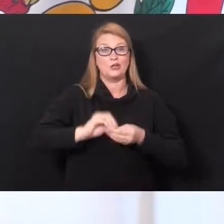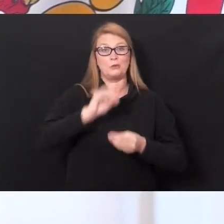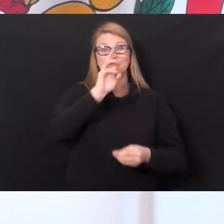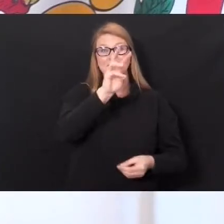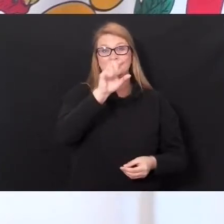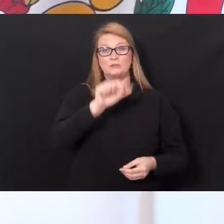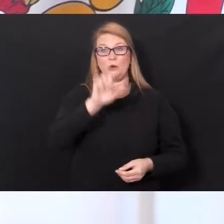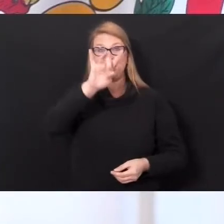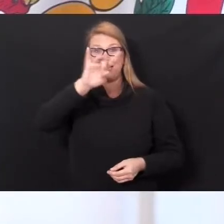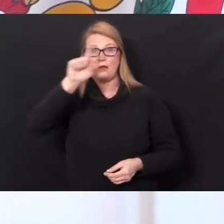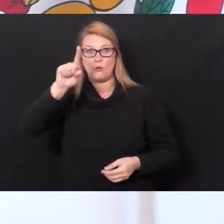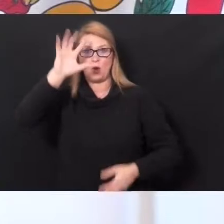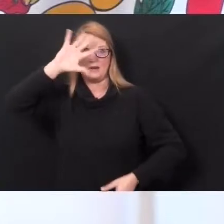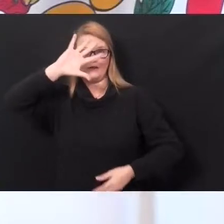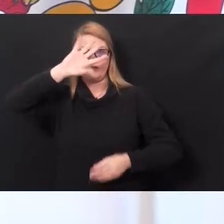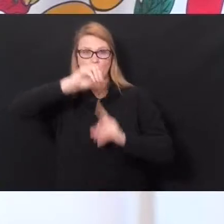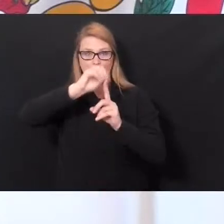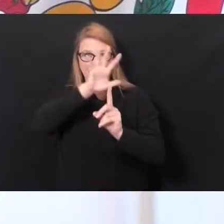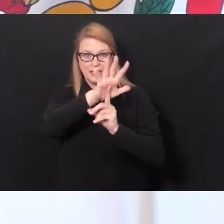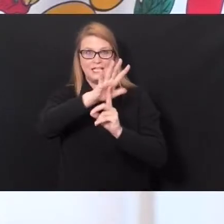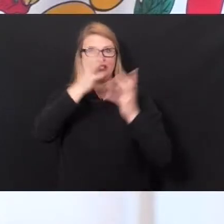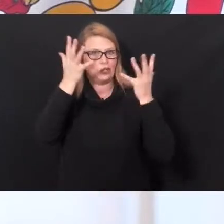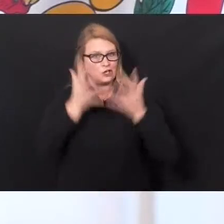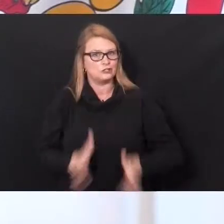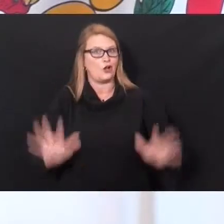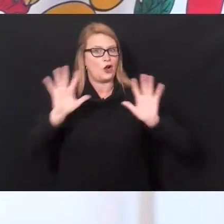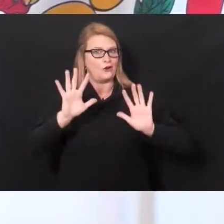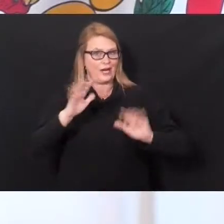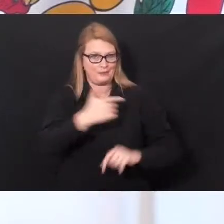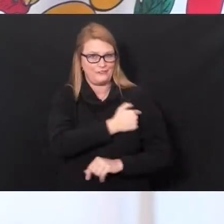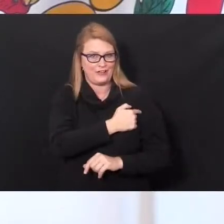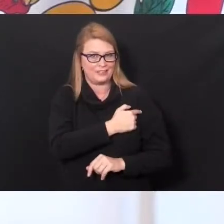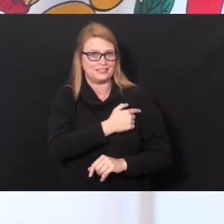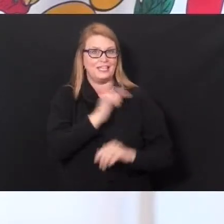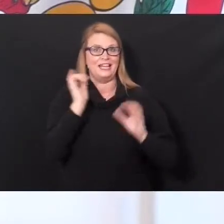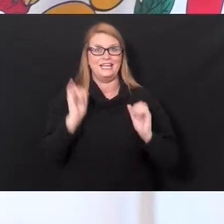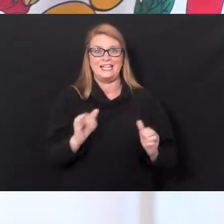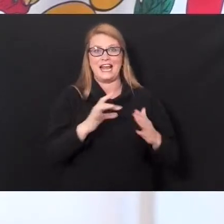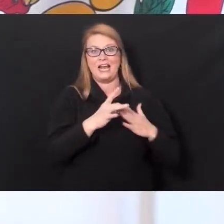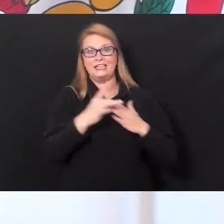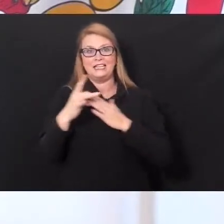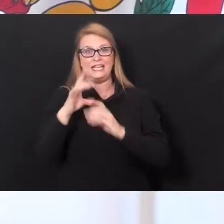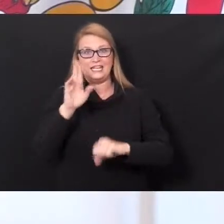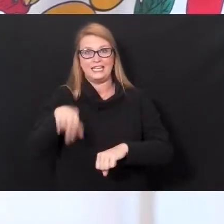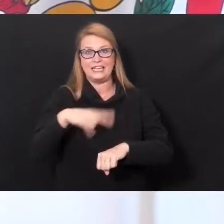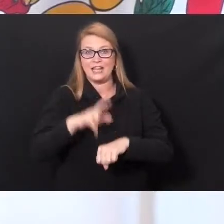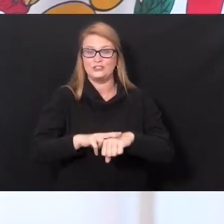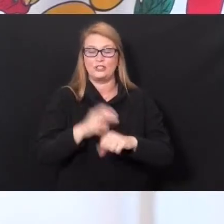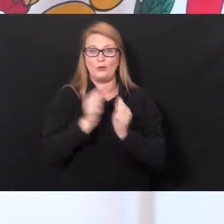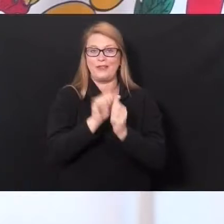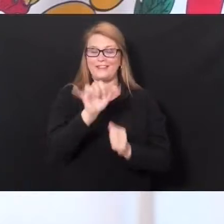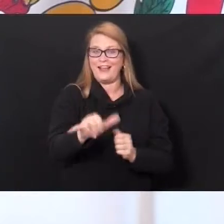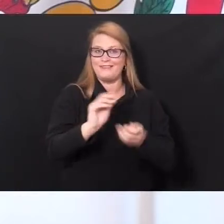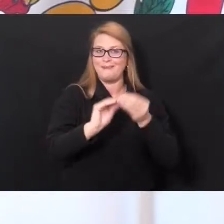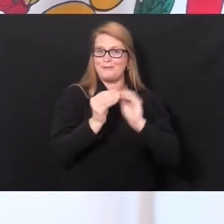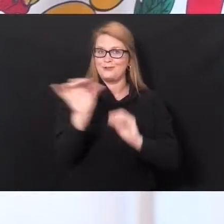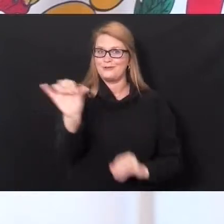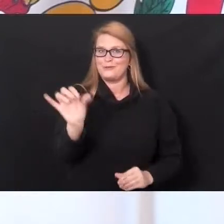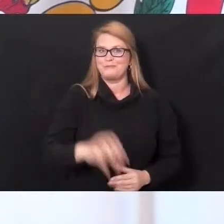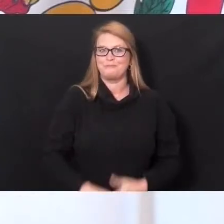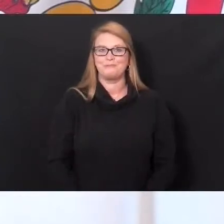6.81% of our entire population has been vaccinated, and we're leading the nation in that metric as well.